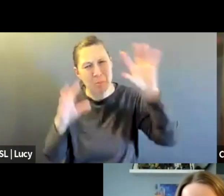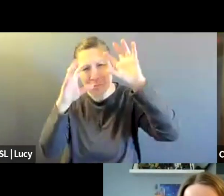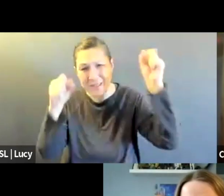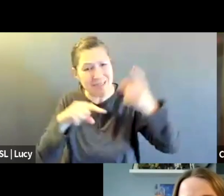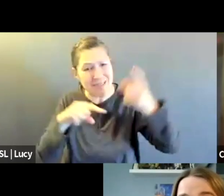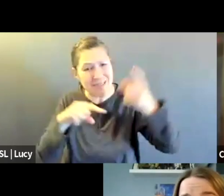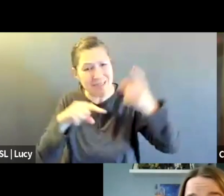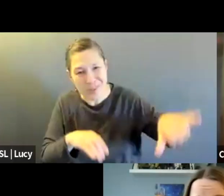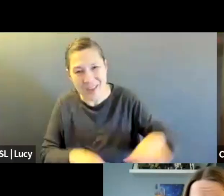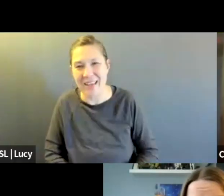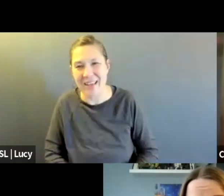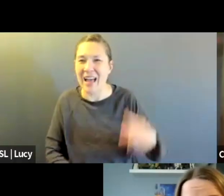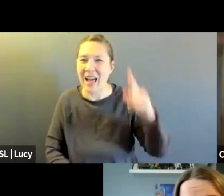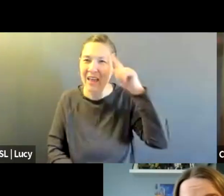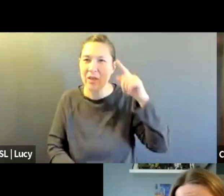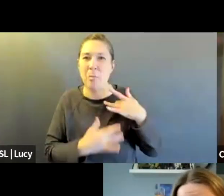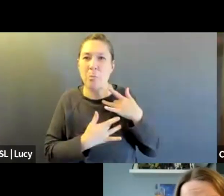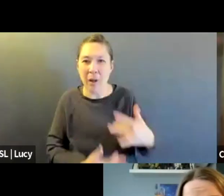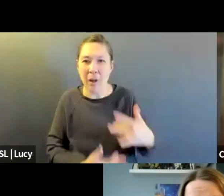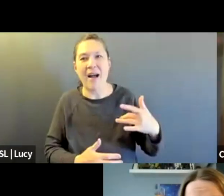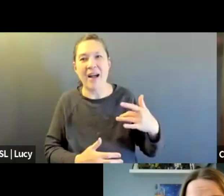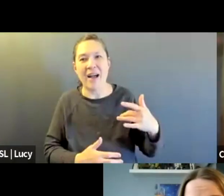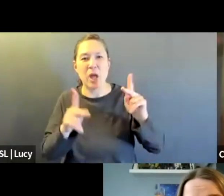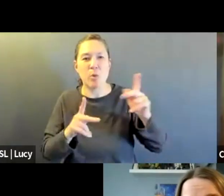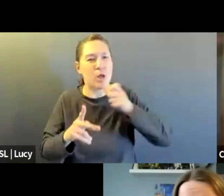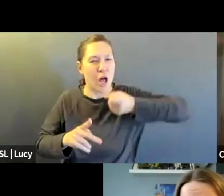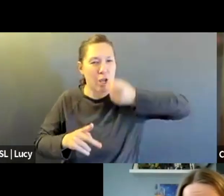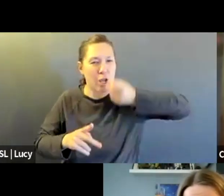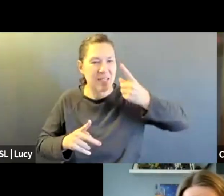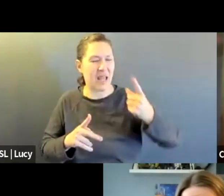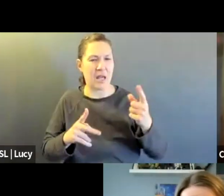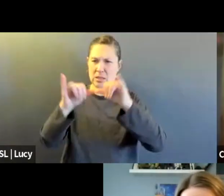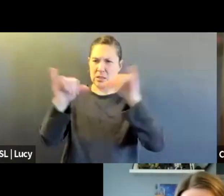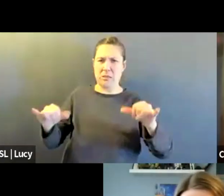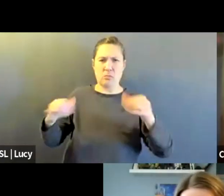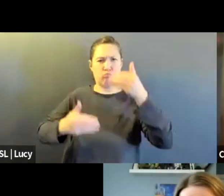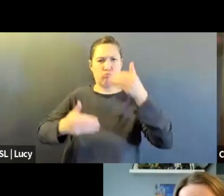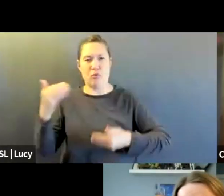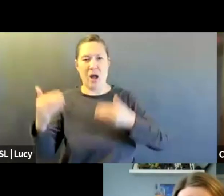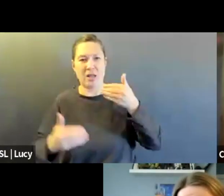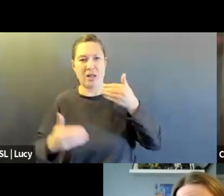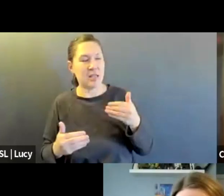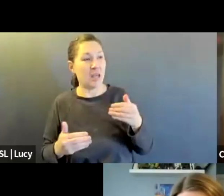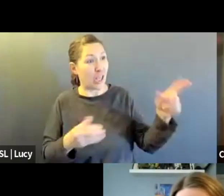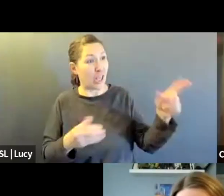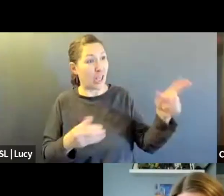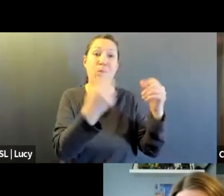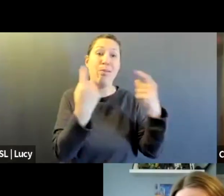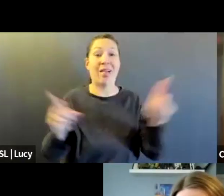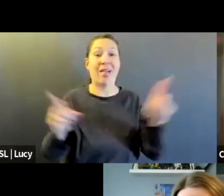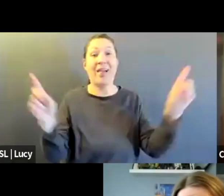conversation sometimes. He's been making lots of big pronouncements. People are a little confused about what it all means, but it